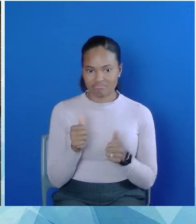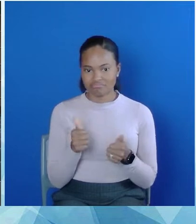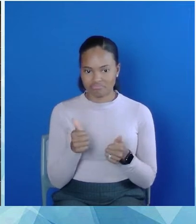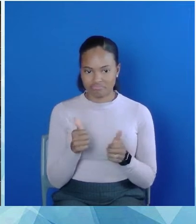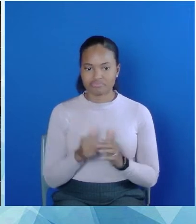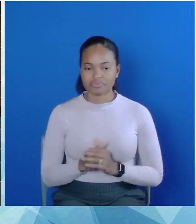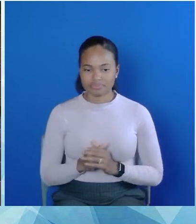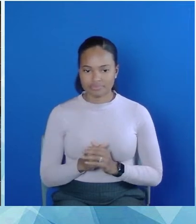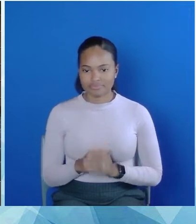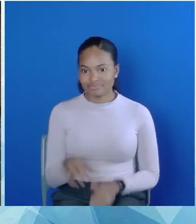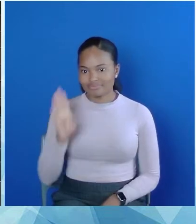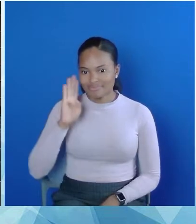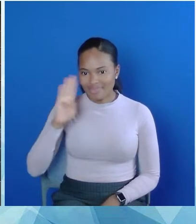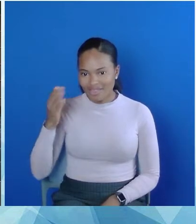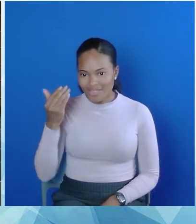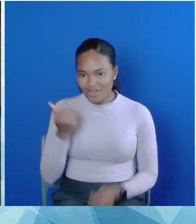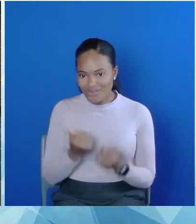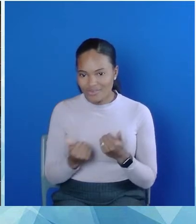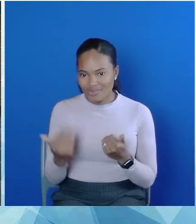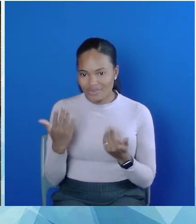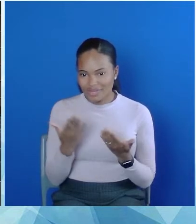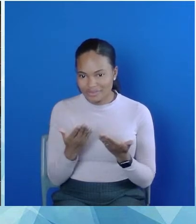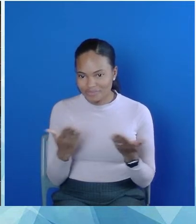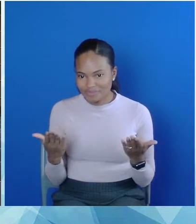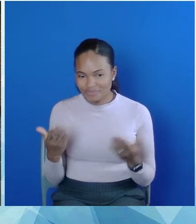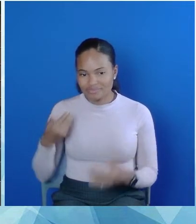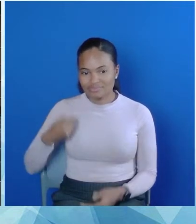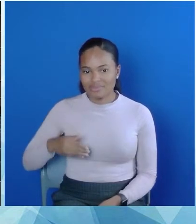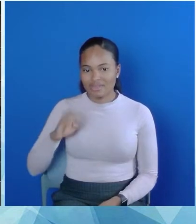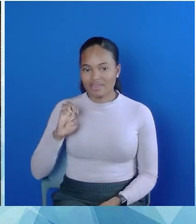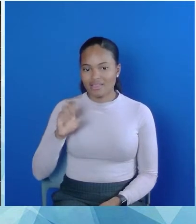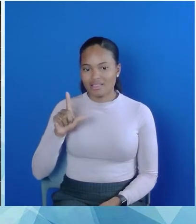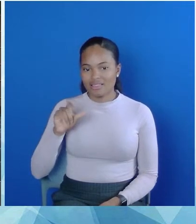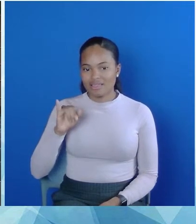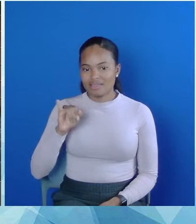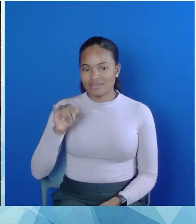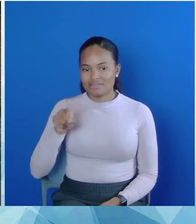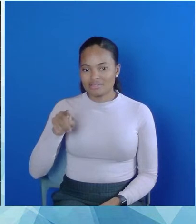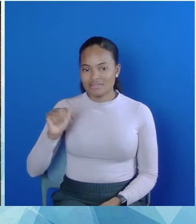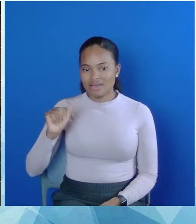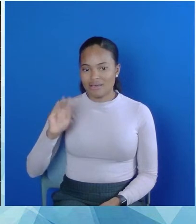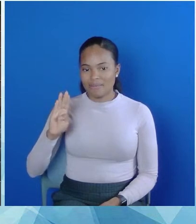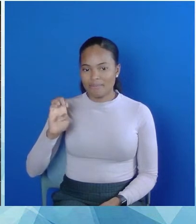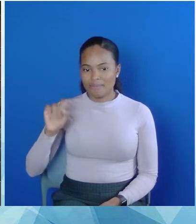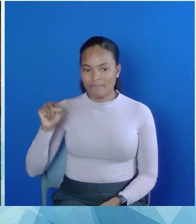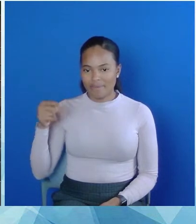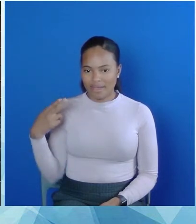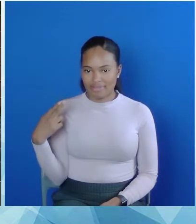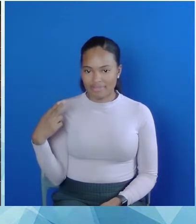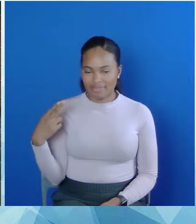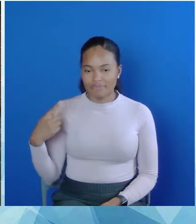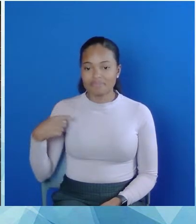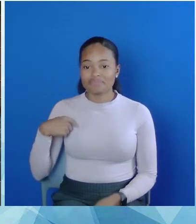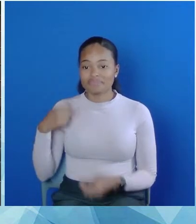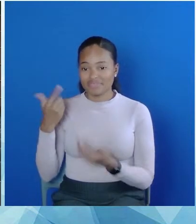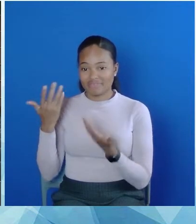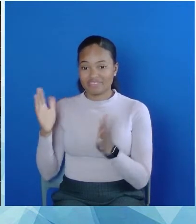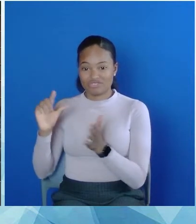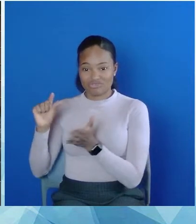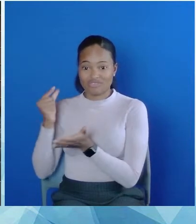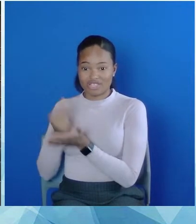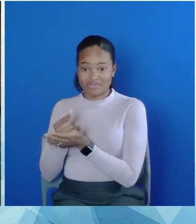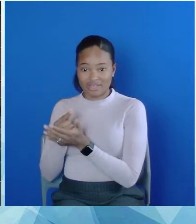Hello, everyone. My name is Elizabeth. I graduated from